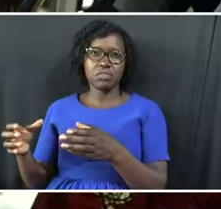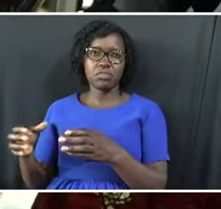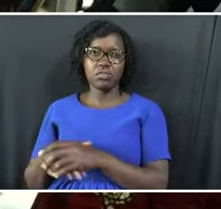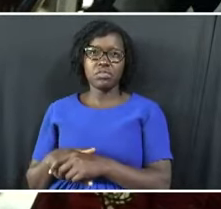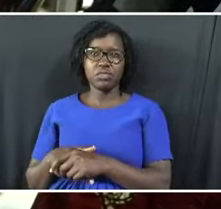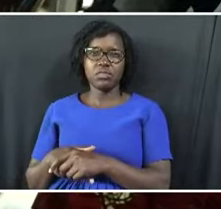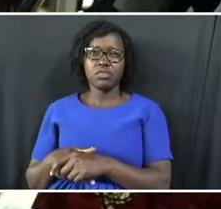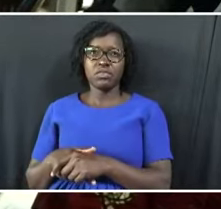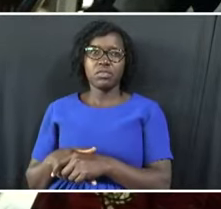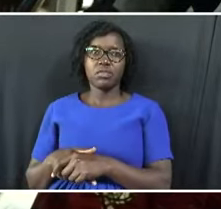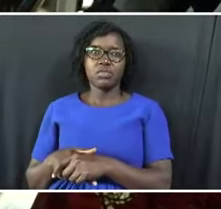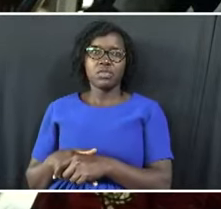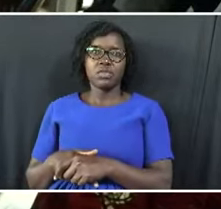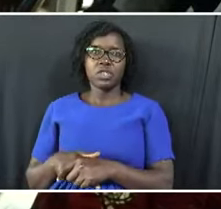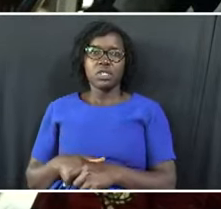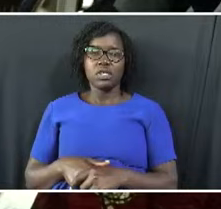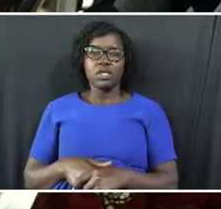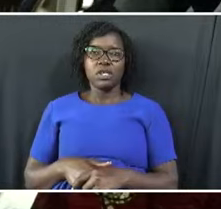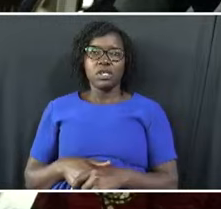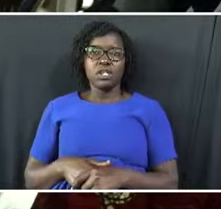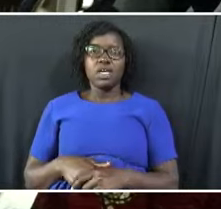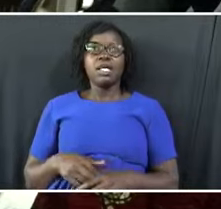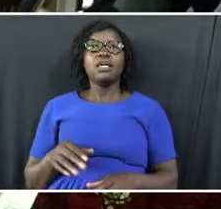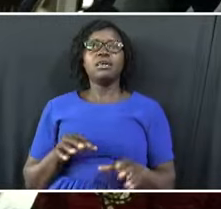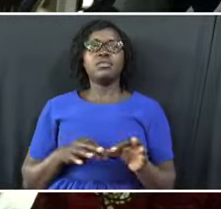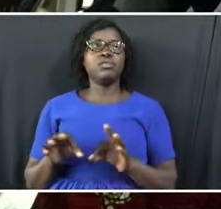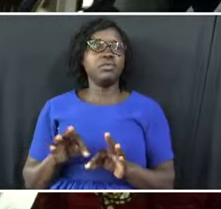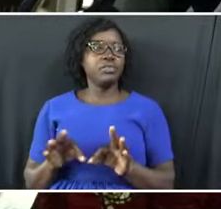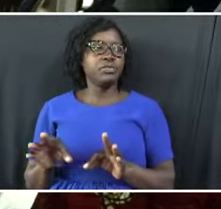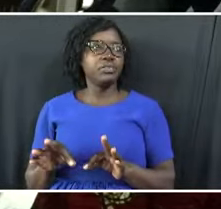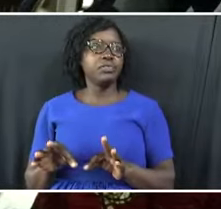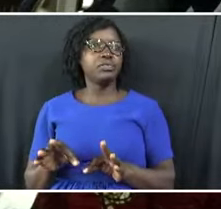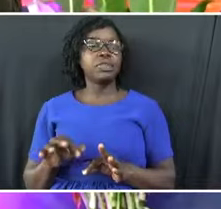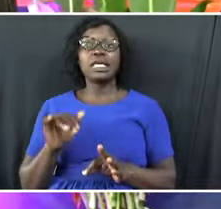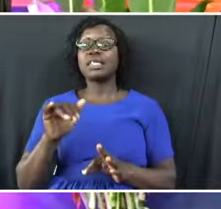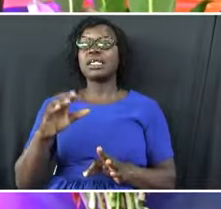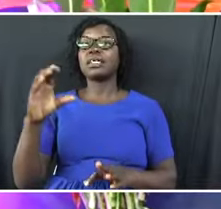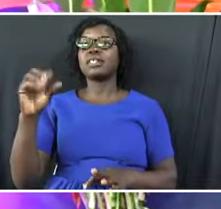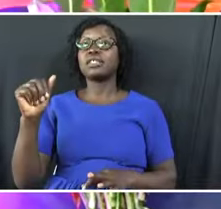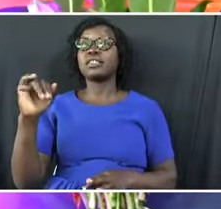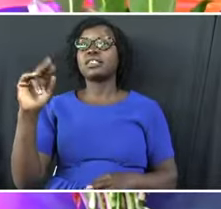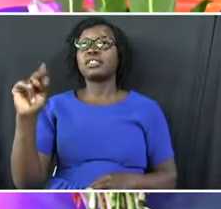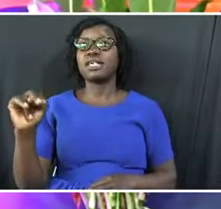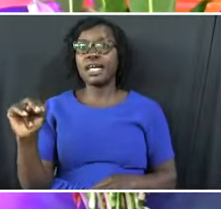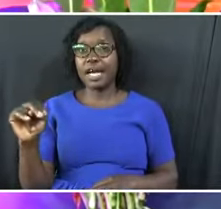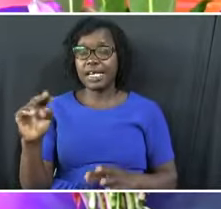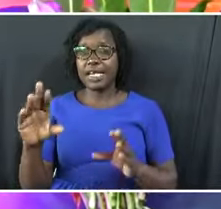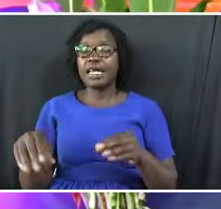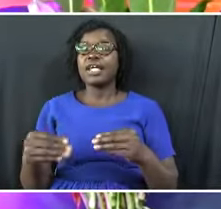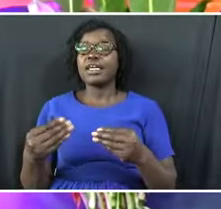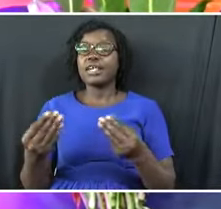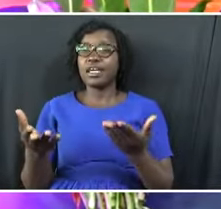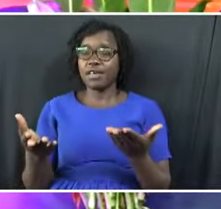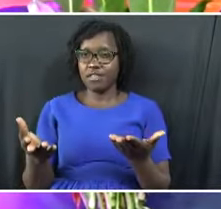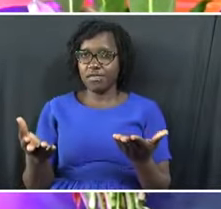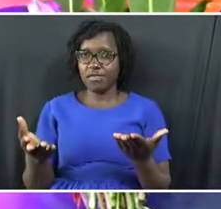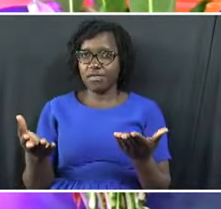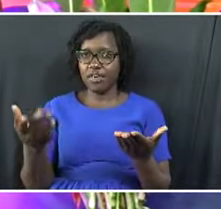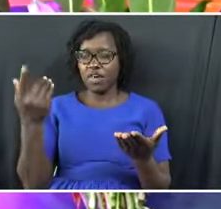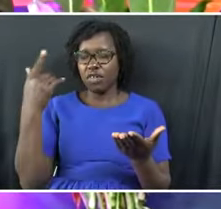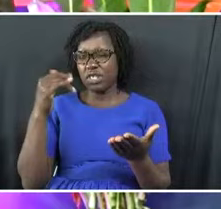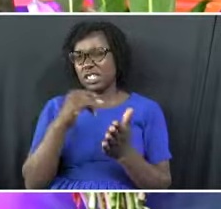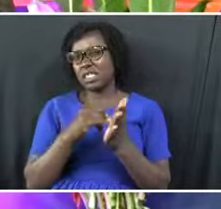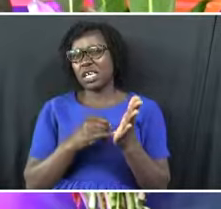Let me point at this and say this, that Cain gave the offering for the